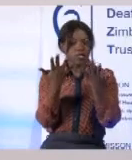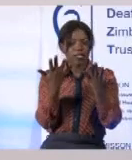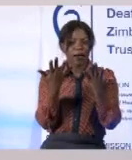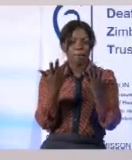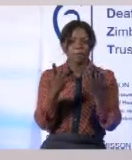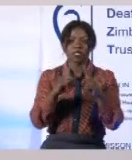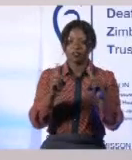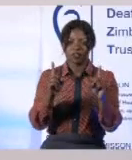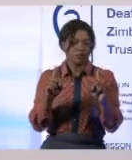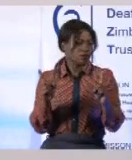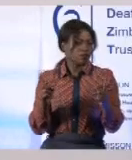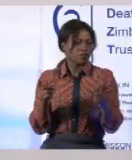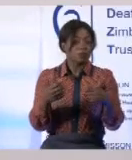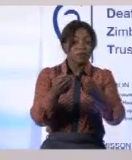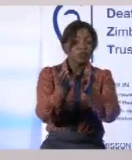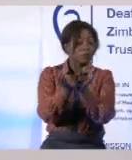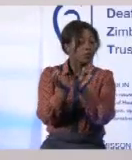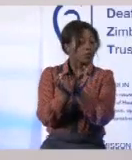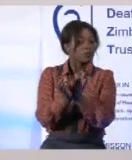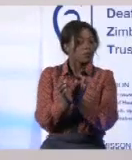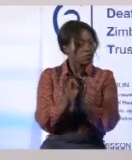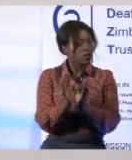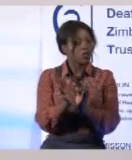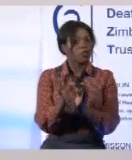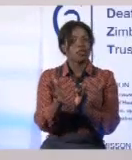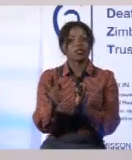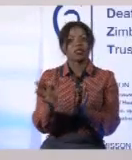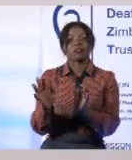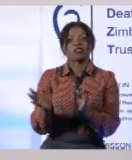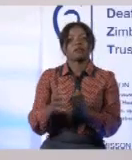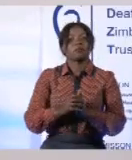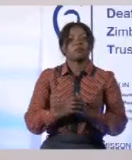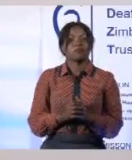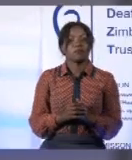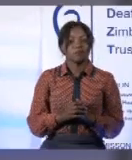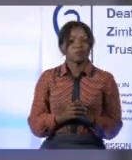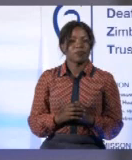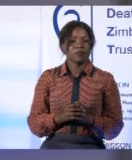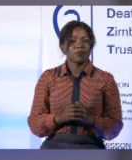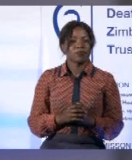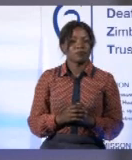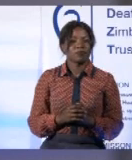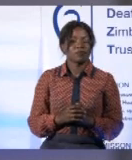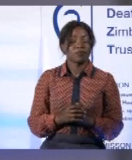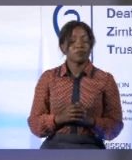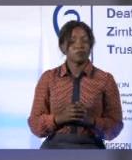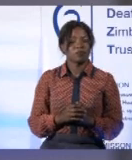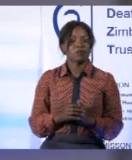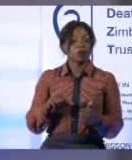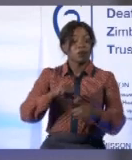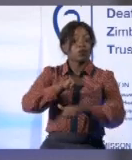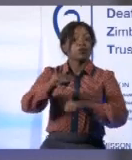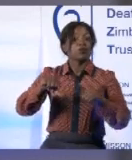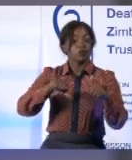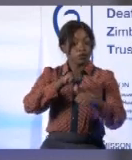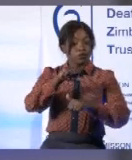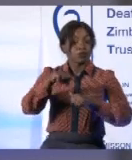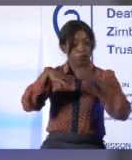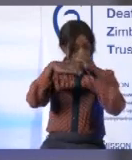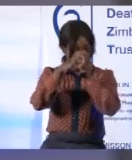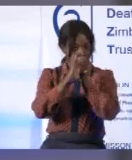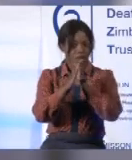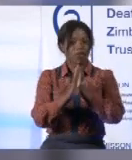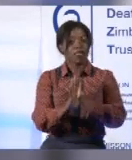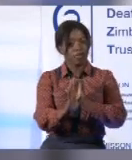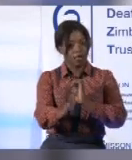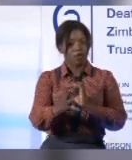groups that exist for this sort of thing? There are social media platforms for that. There are a lot of them.